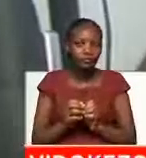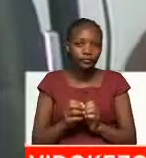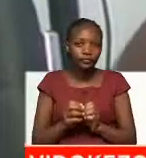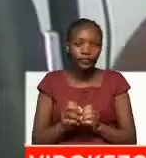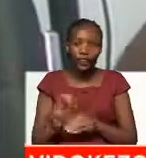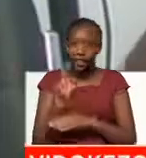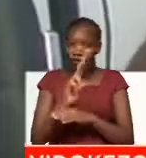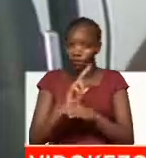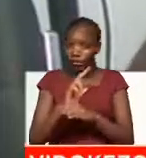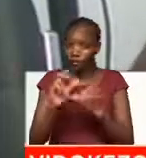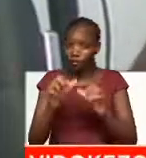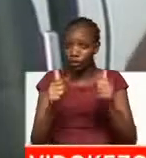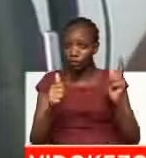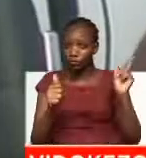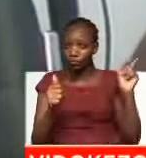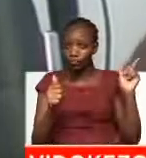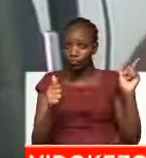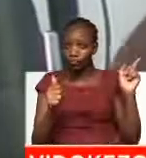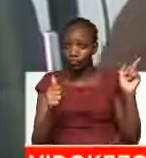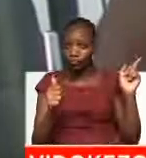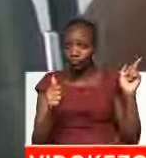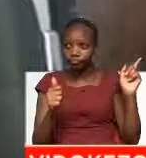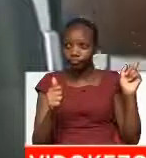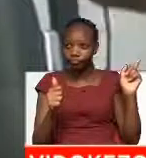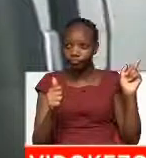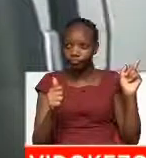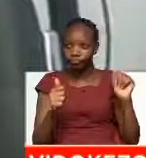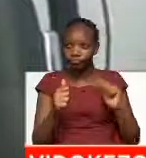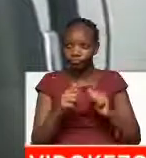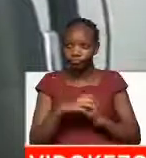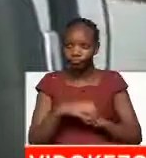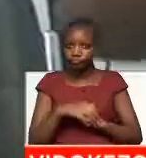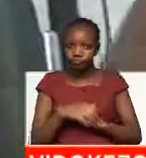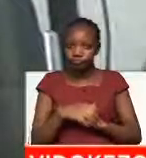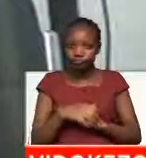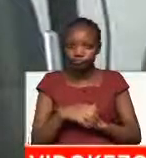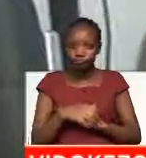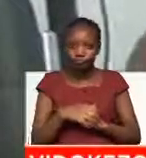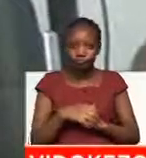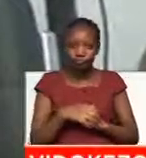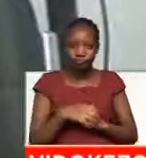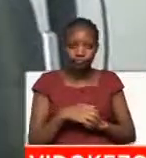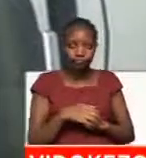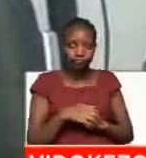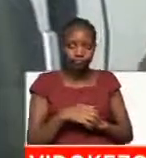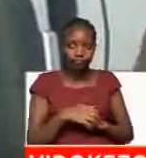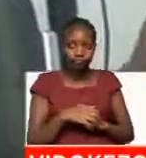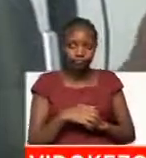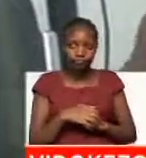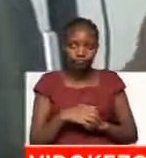top, then go over the ear, see that, then